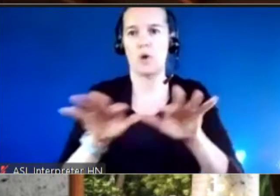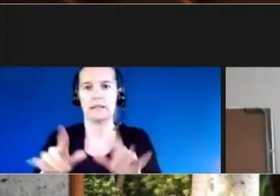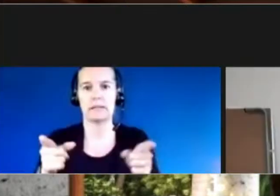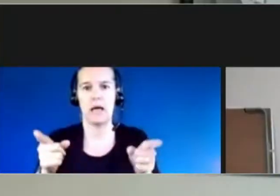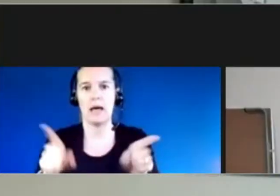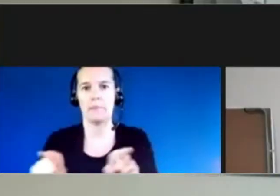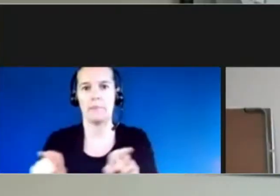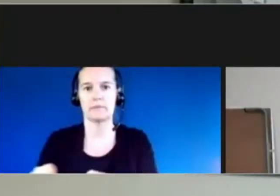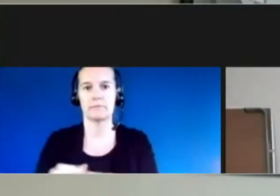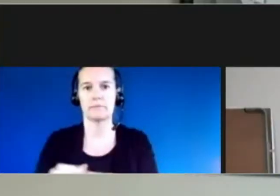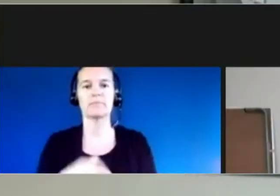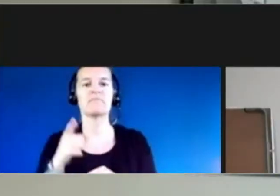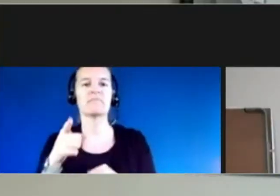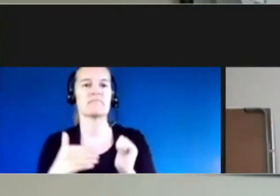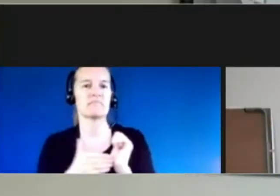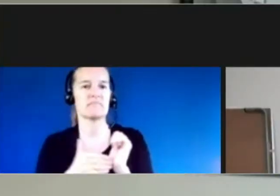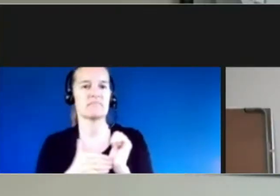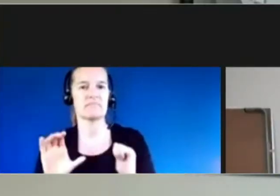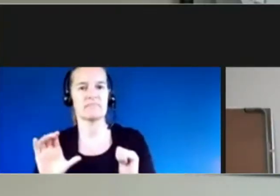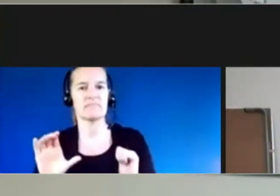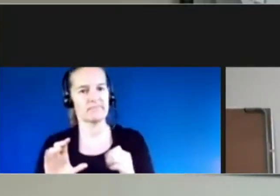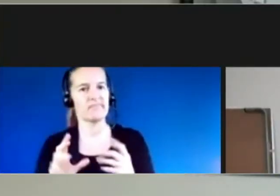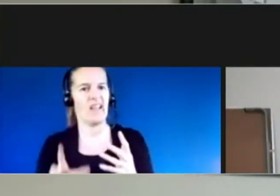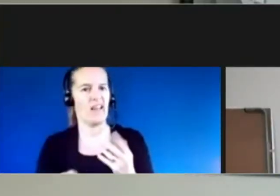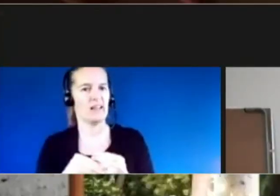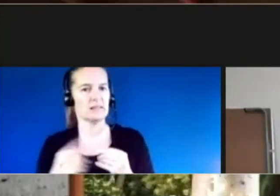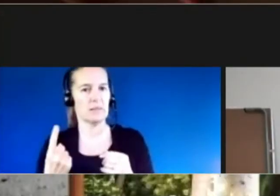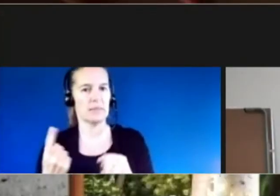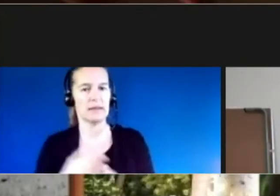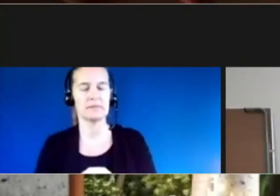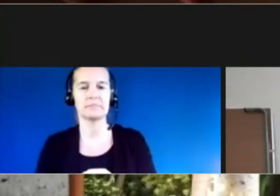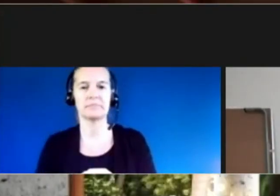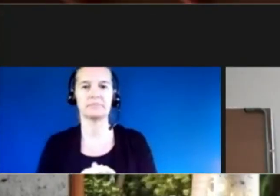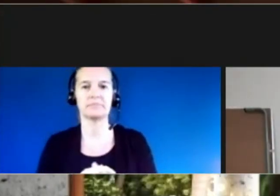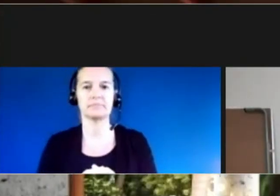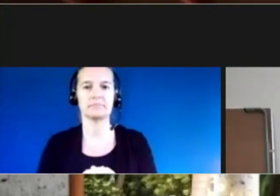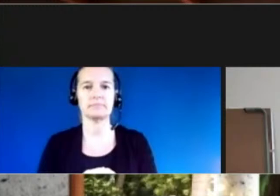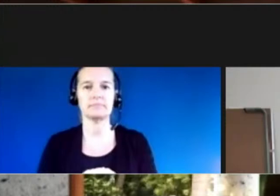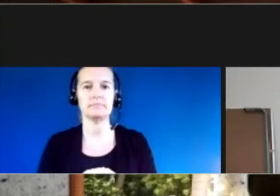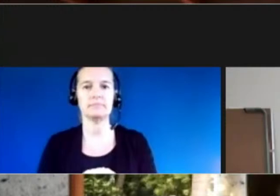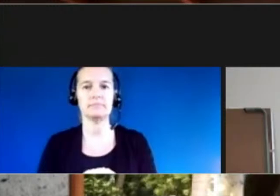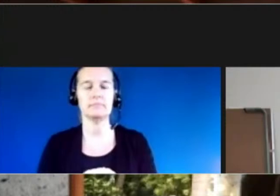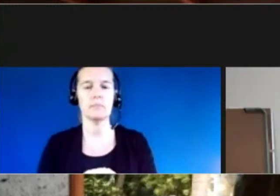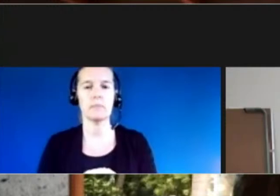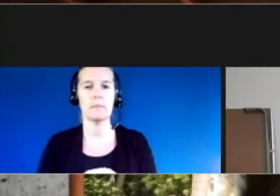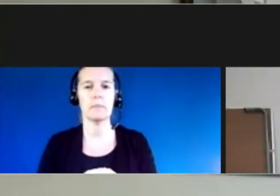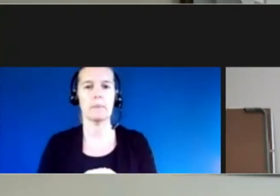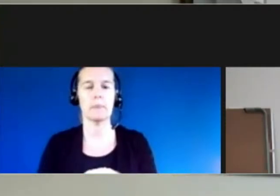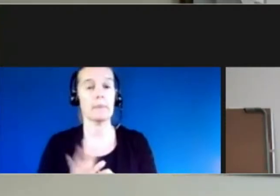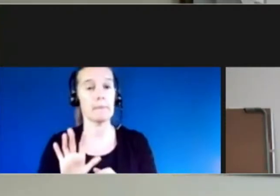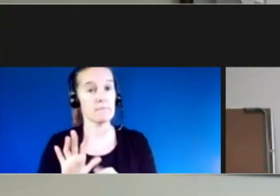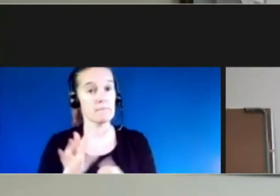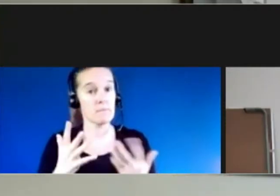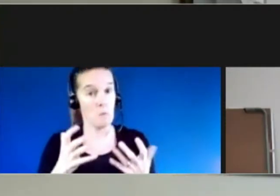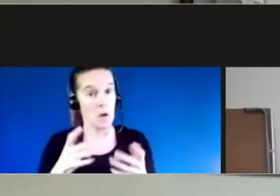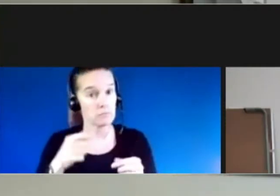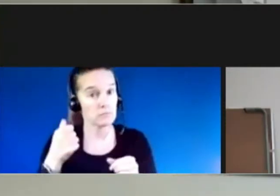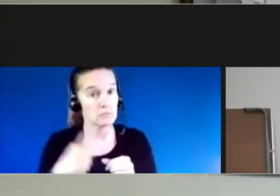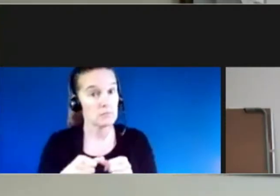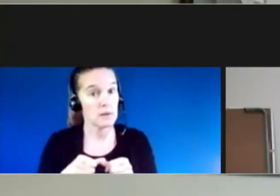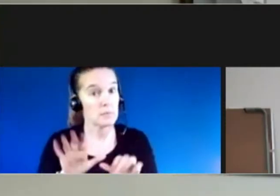Let me just add to that. Let's not forget that in order to identify something as an